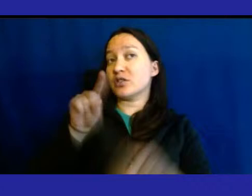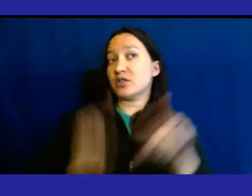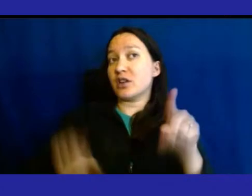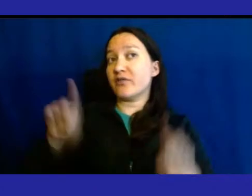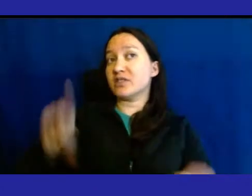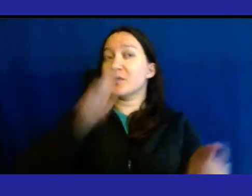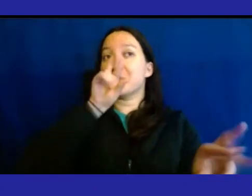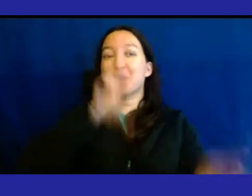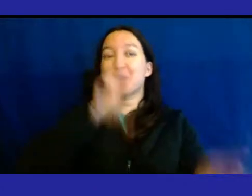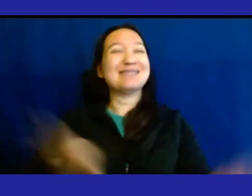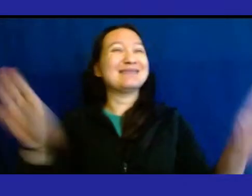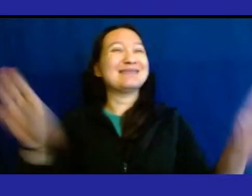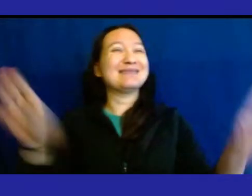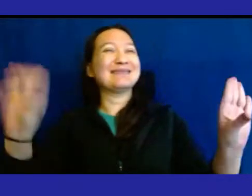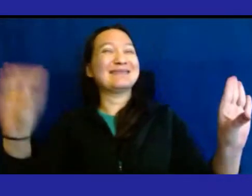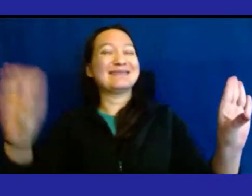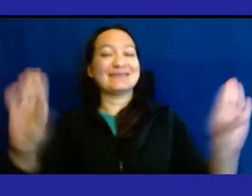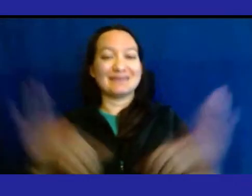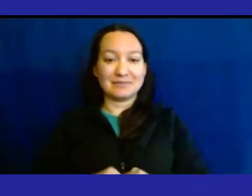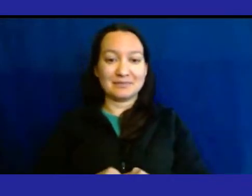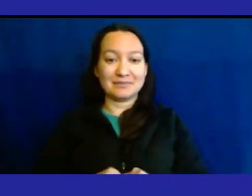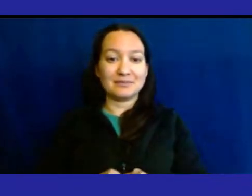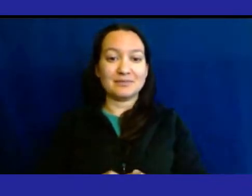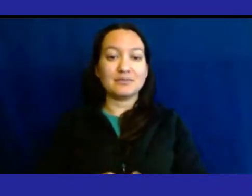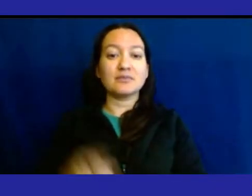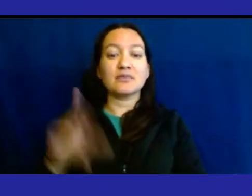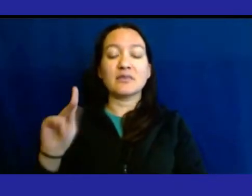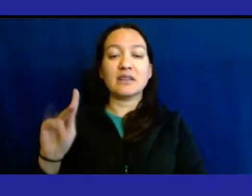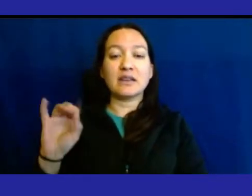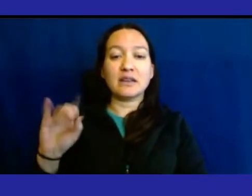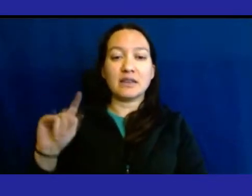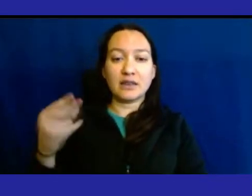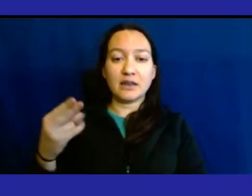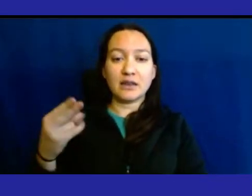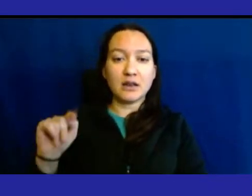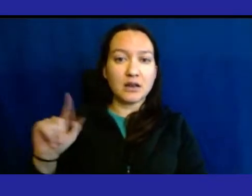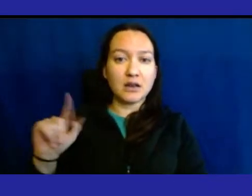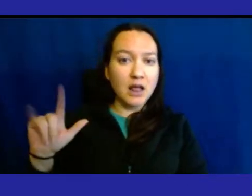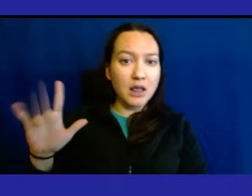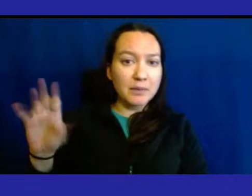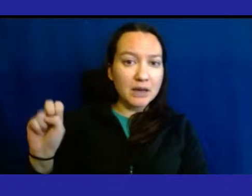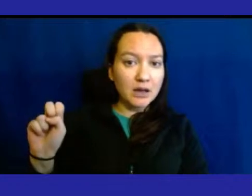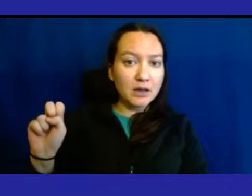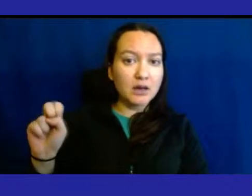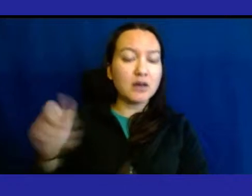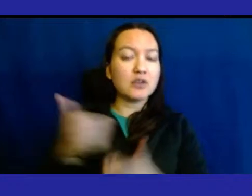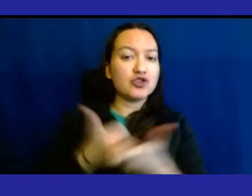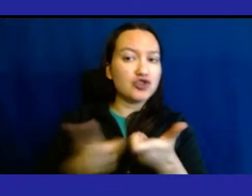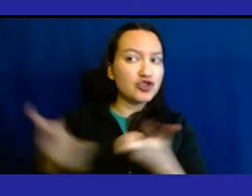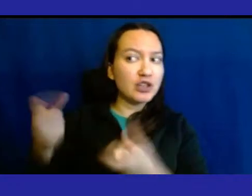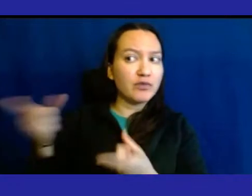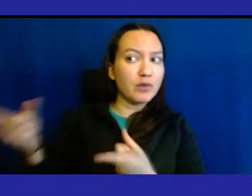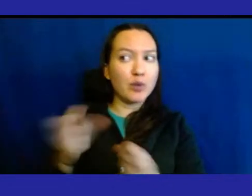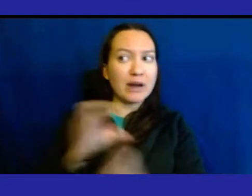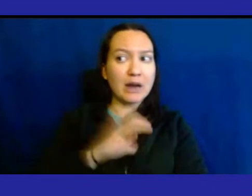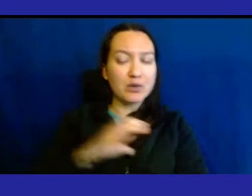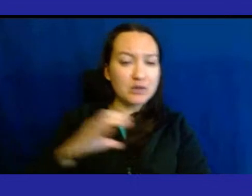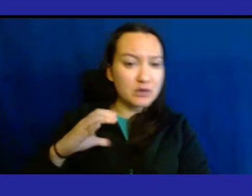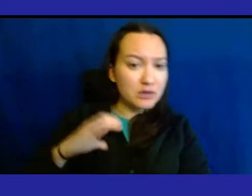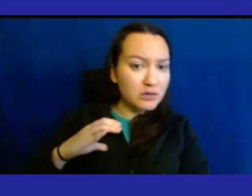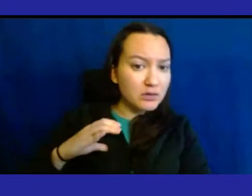Hello, Keith Talby, Chief Procurement Counsel. Thank you for having me and the opportunity to present Dr. Martone and